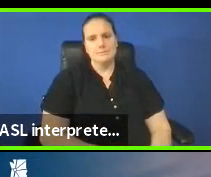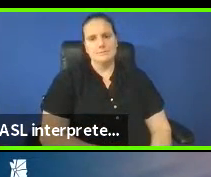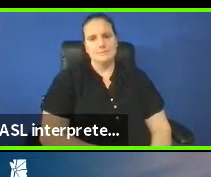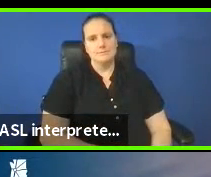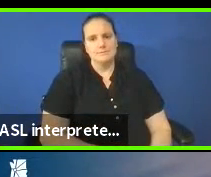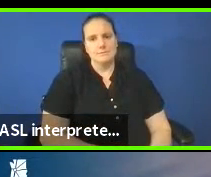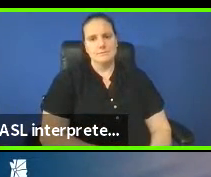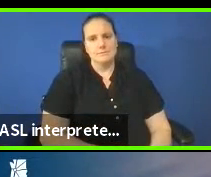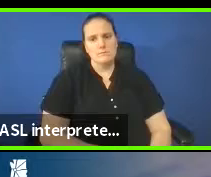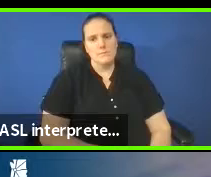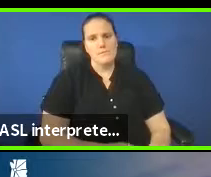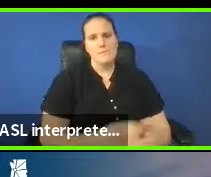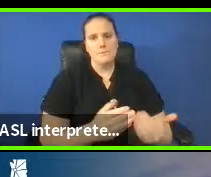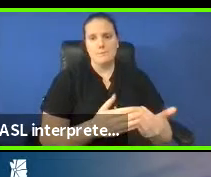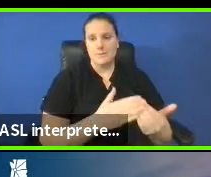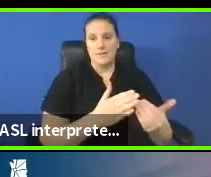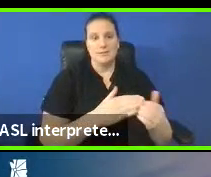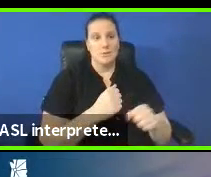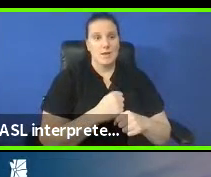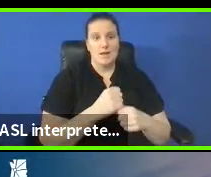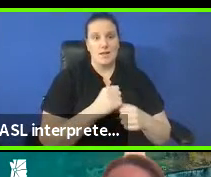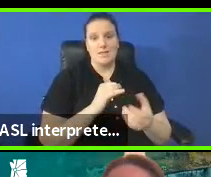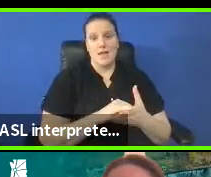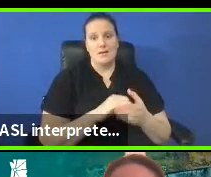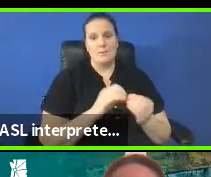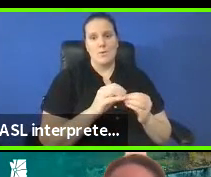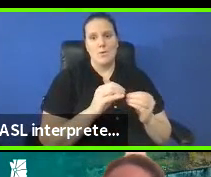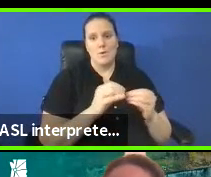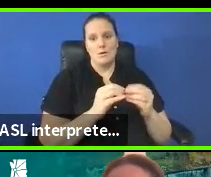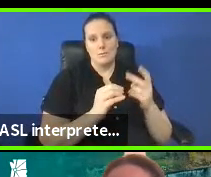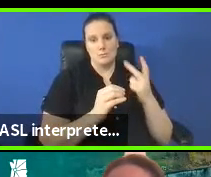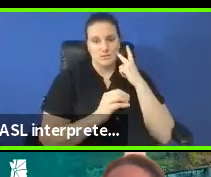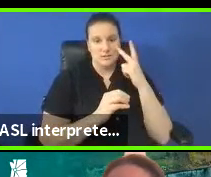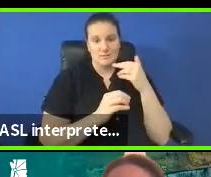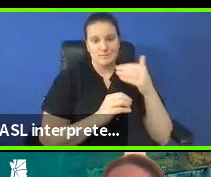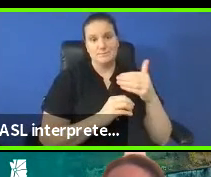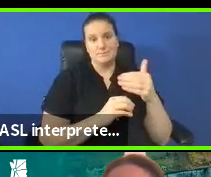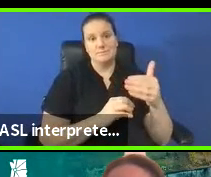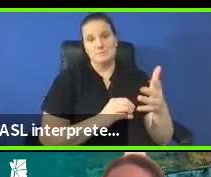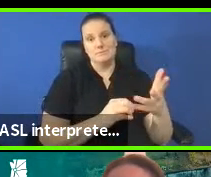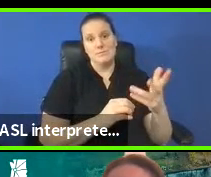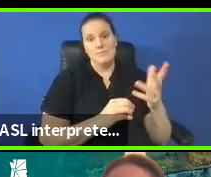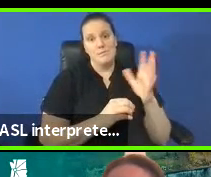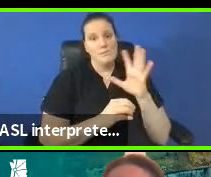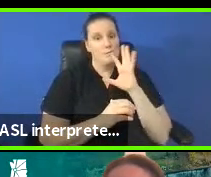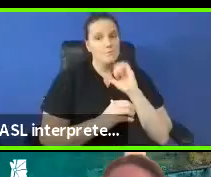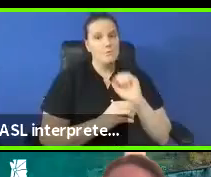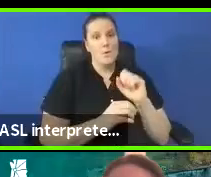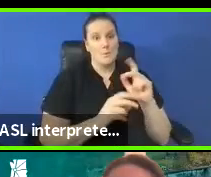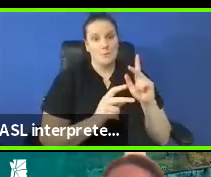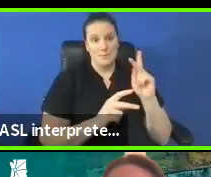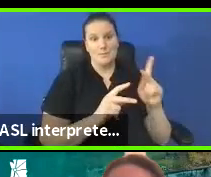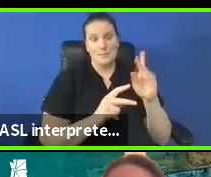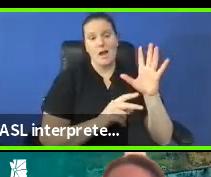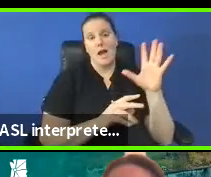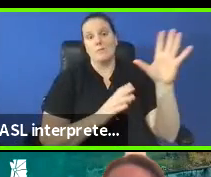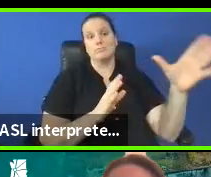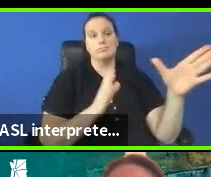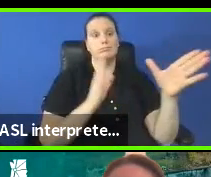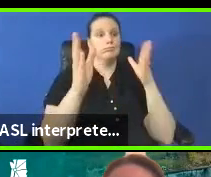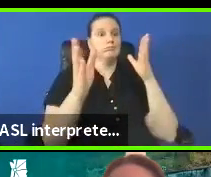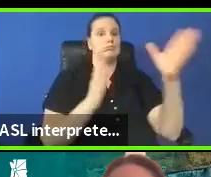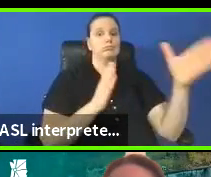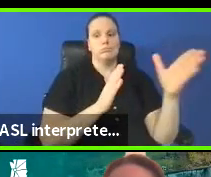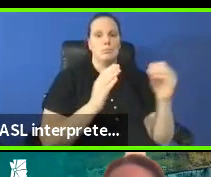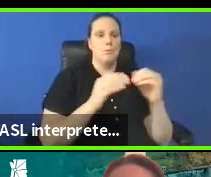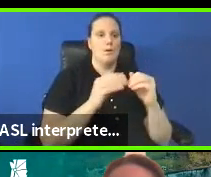the easier you can make it, the more you're going to see some of us older people venturing out to anything beyond